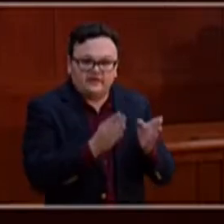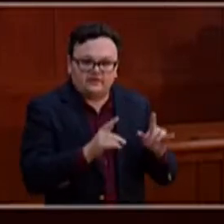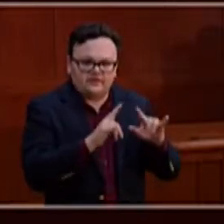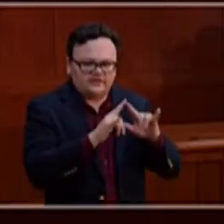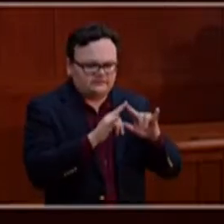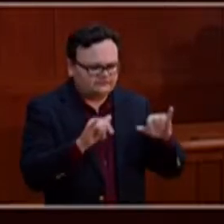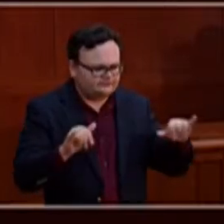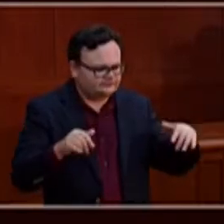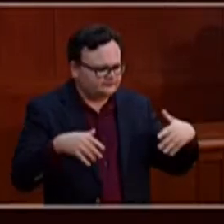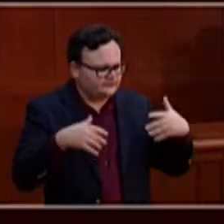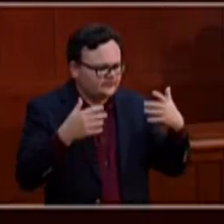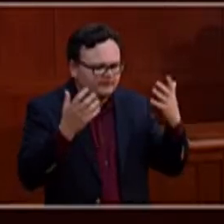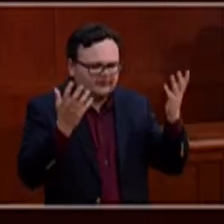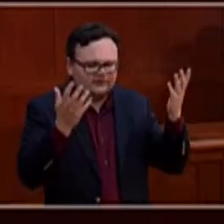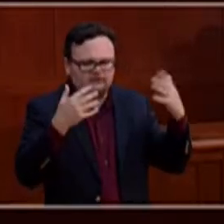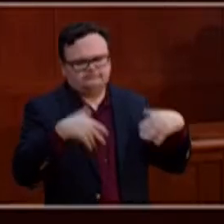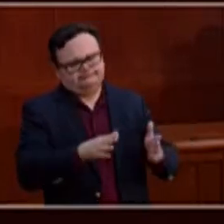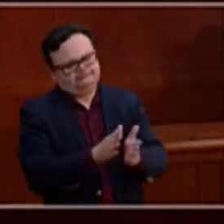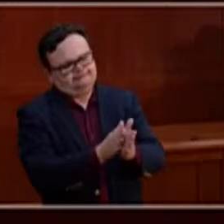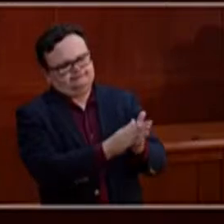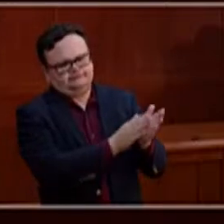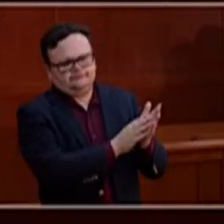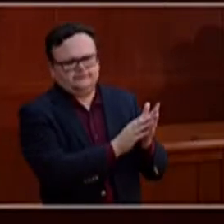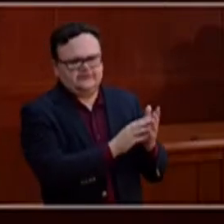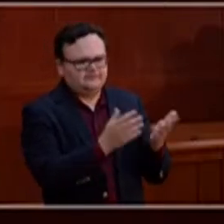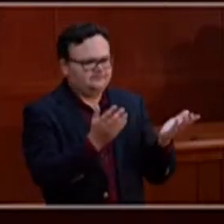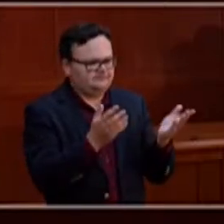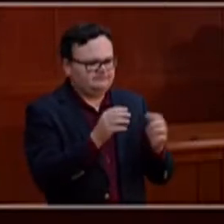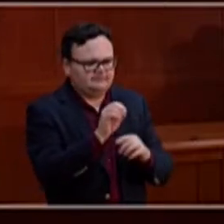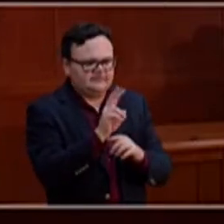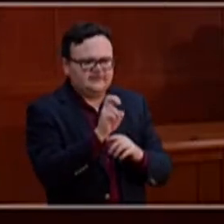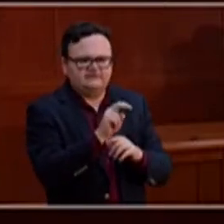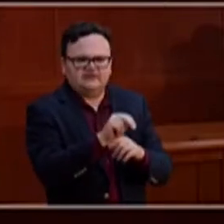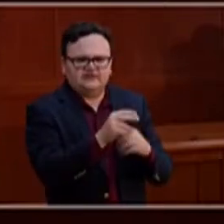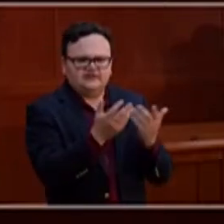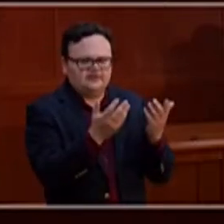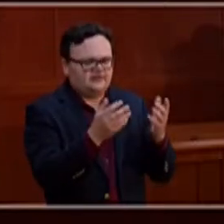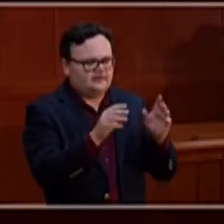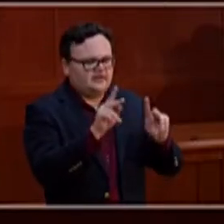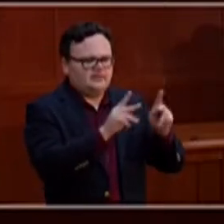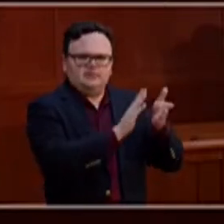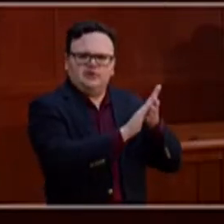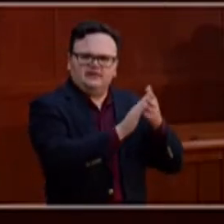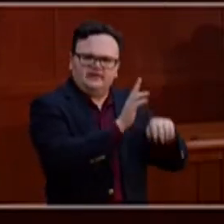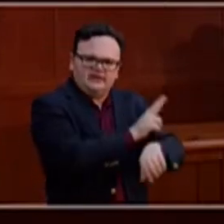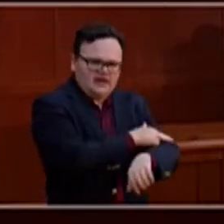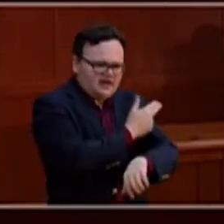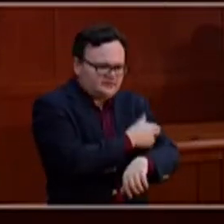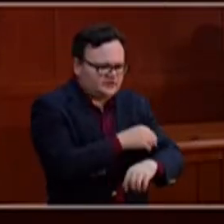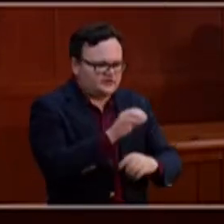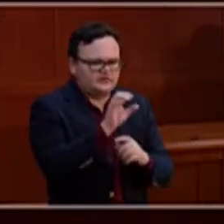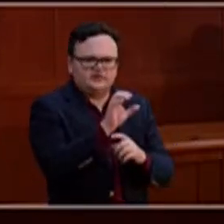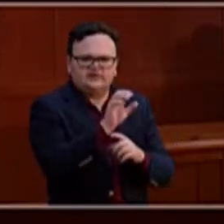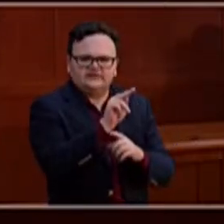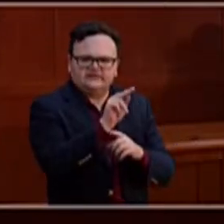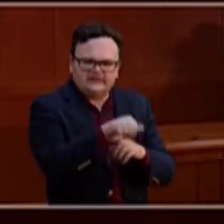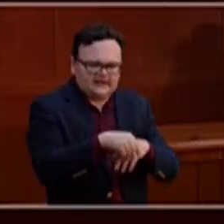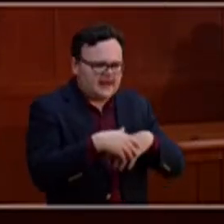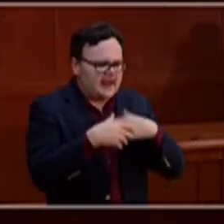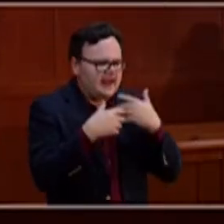the CNAs, the dietary staff, the people who are cleaning the rooms, the emergency physicians.